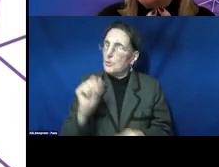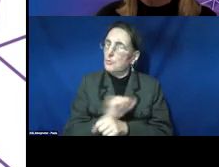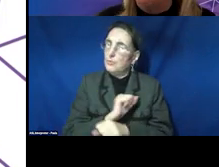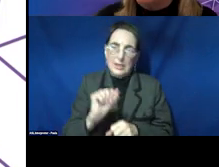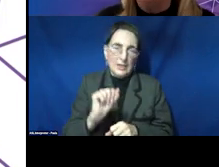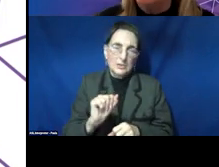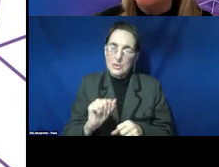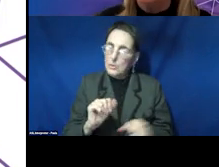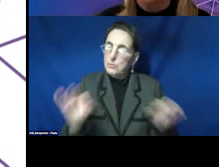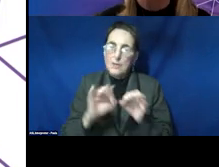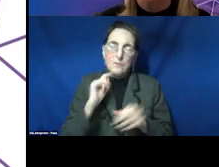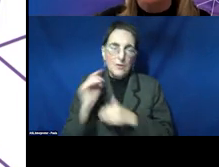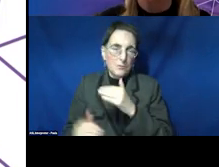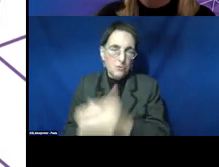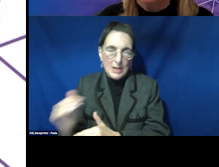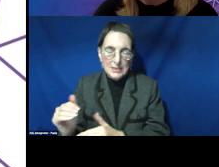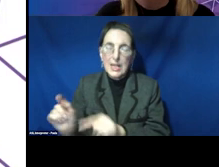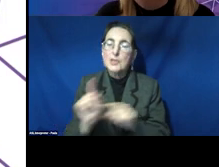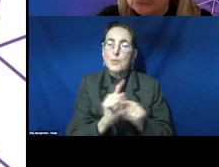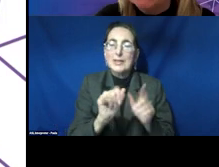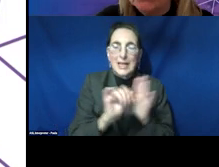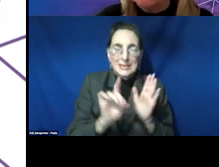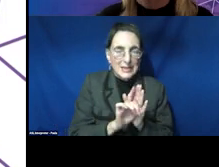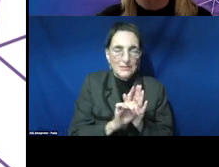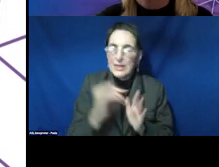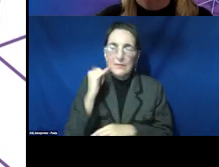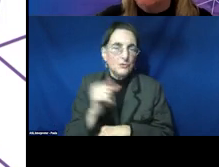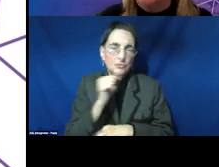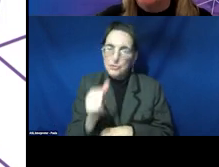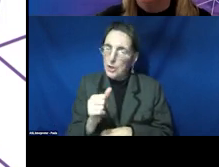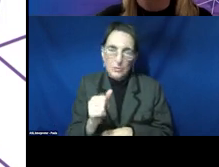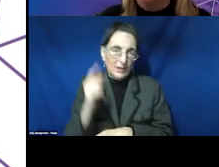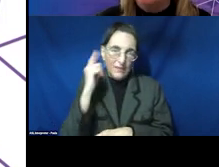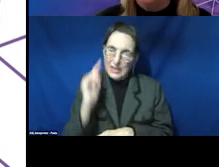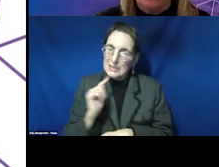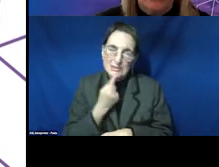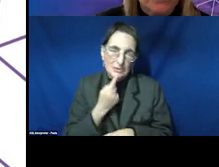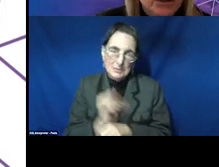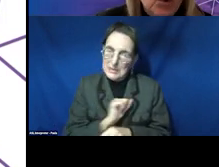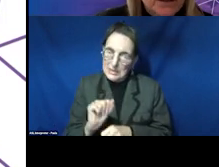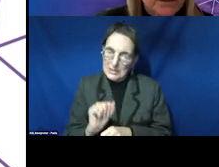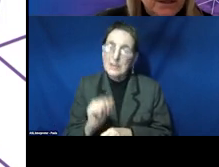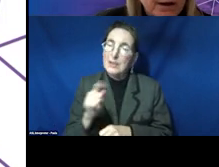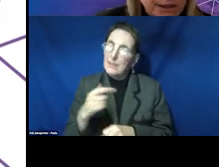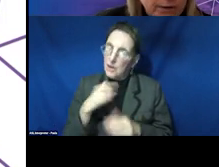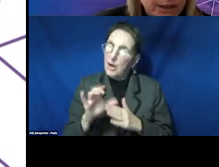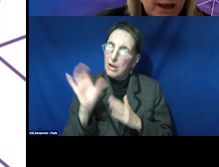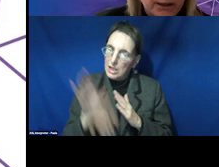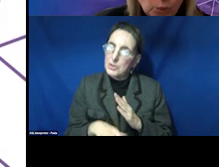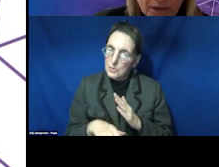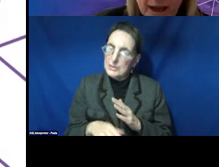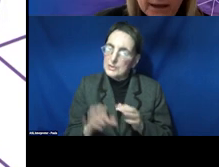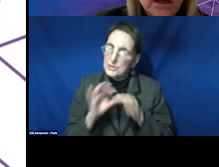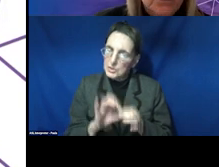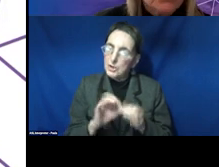process, as well as identify that if you don't take this process seriously, there are consequences